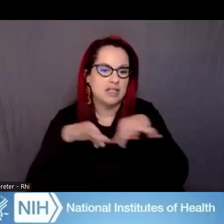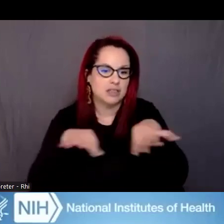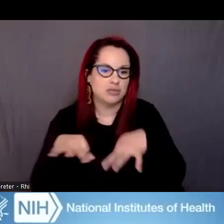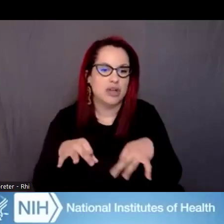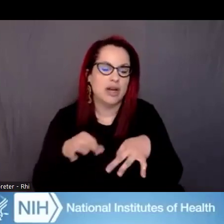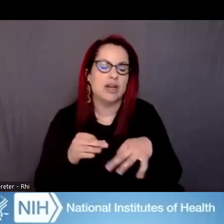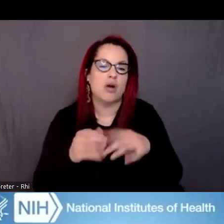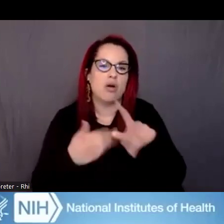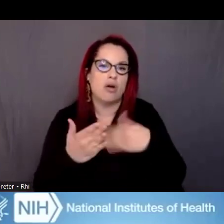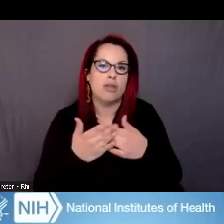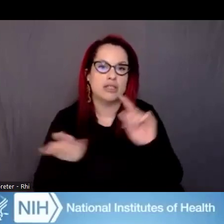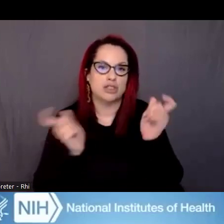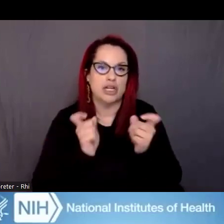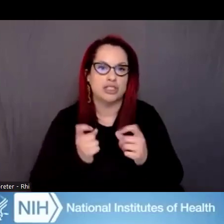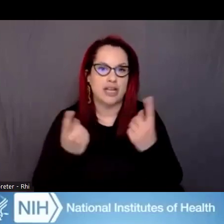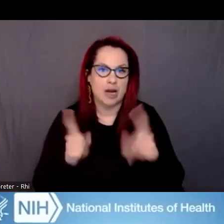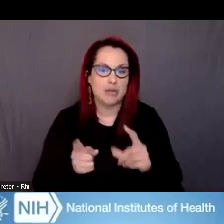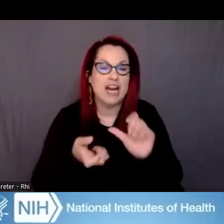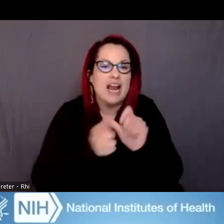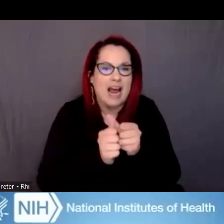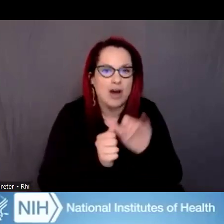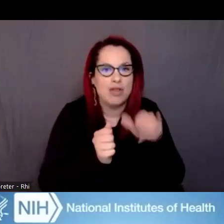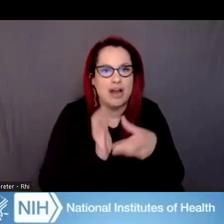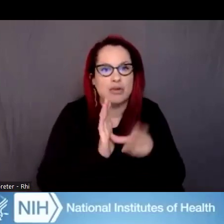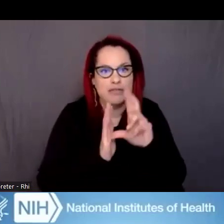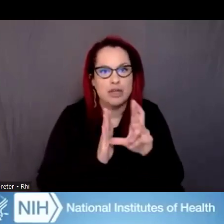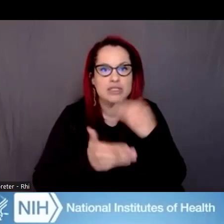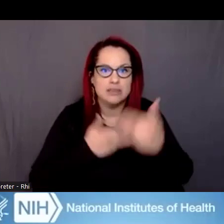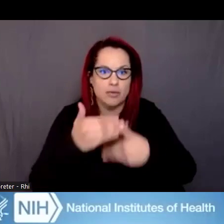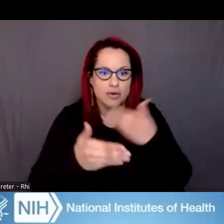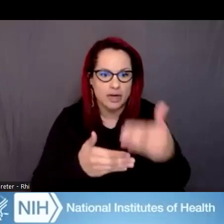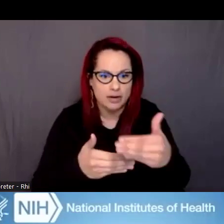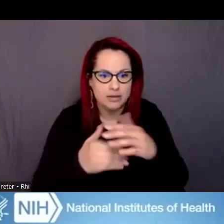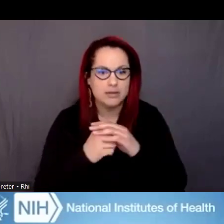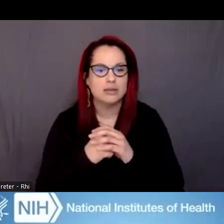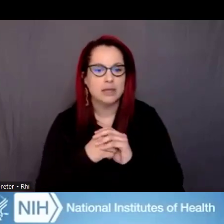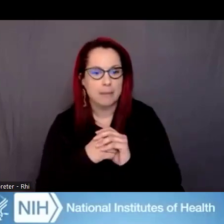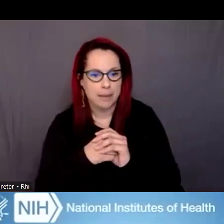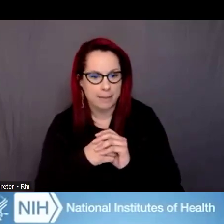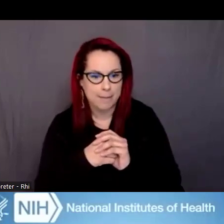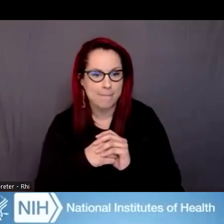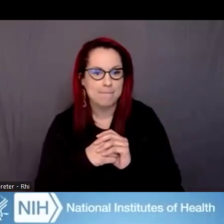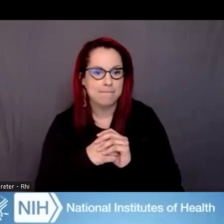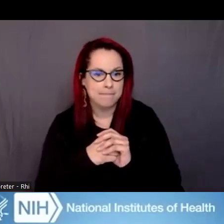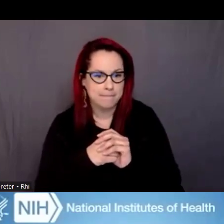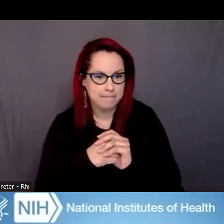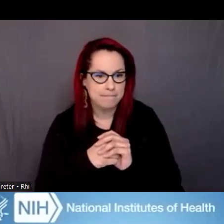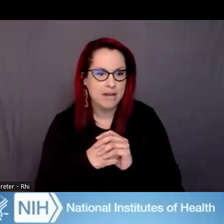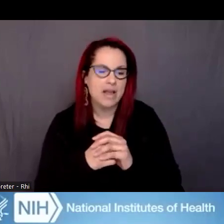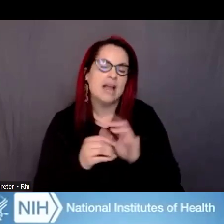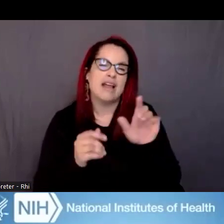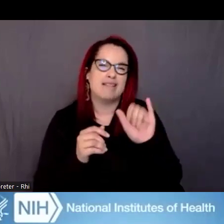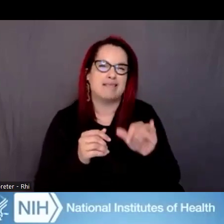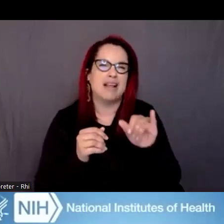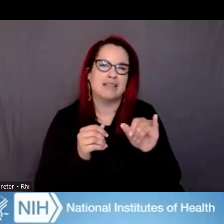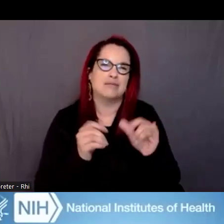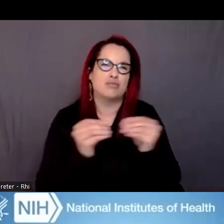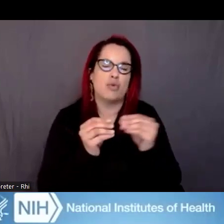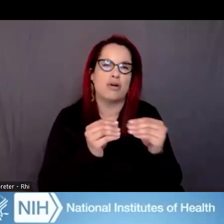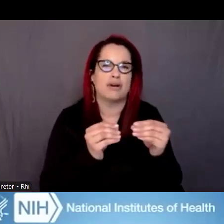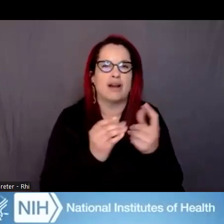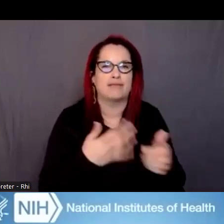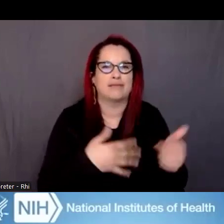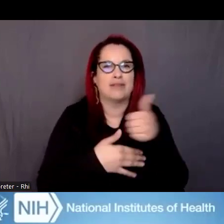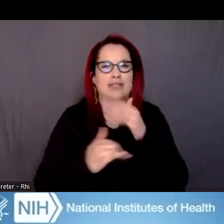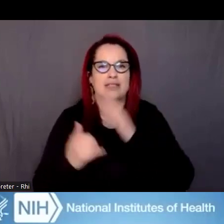with review and how it's reviewed rather than how the applications are put together. Great.